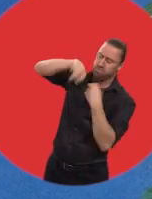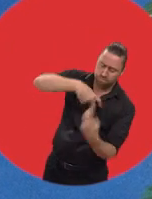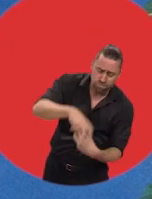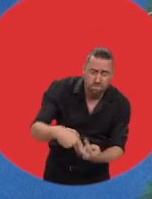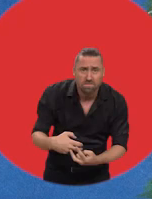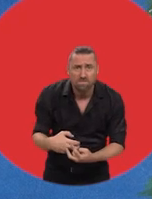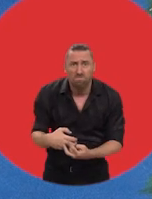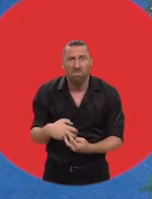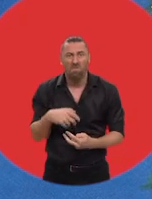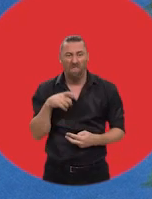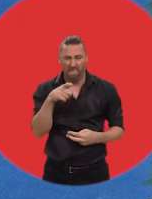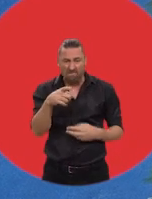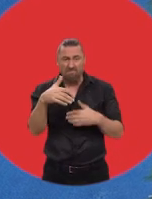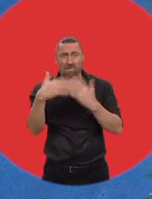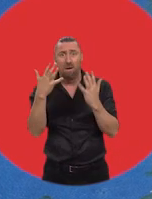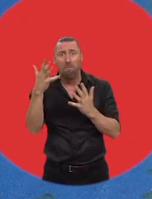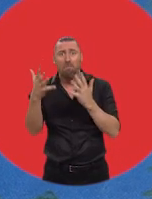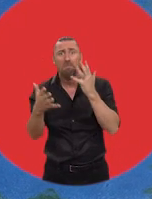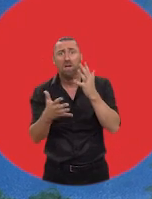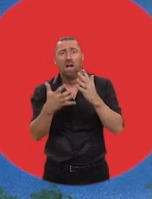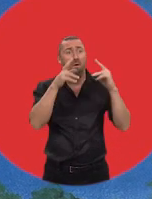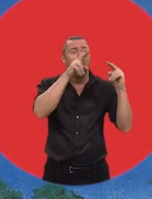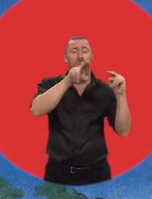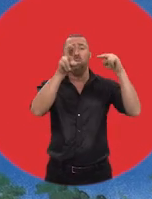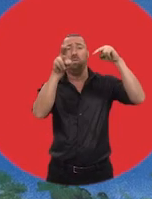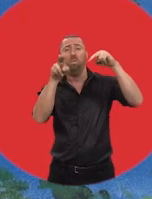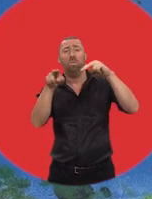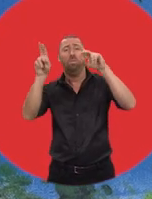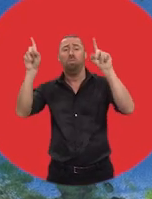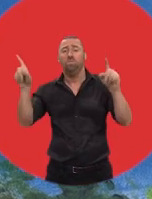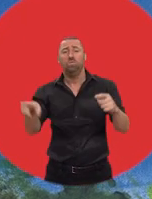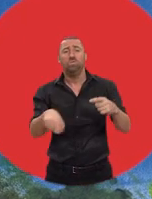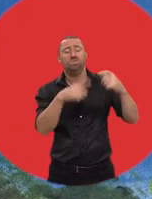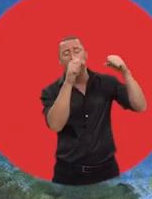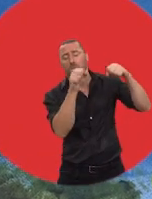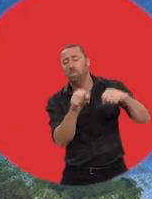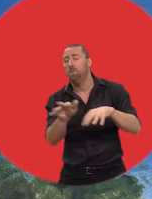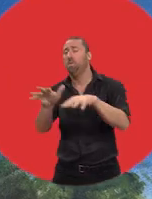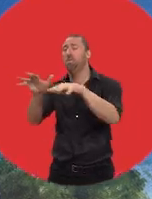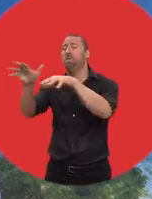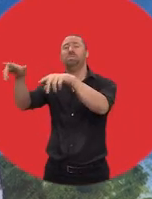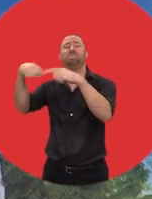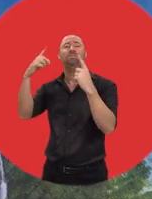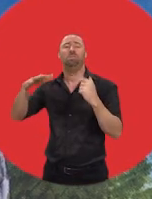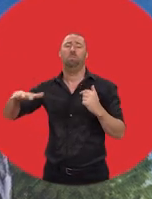Hall. It's always a day like this when the Flying Orchestra blows out of town.